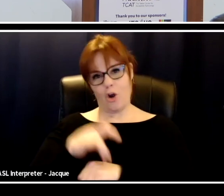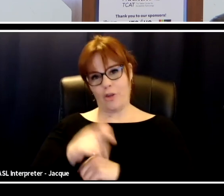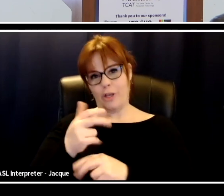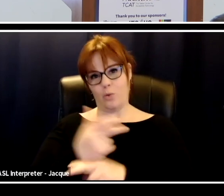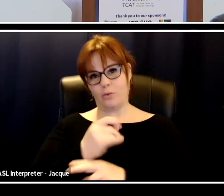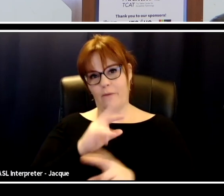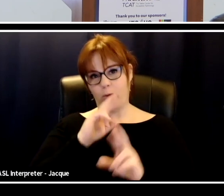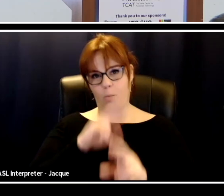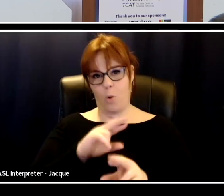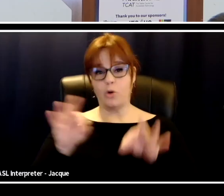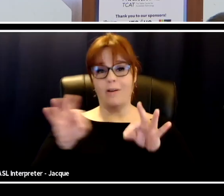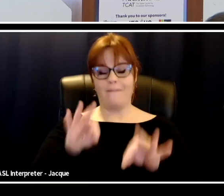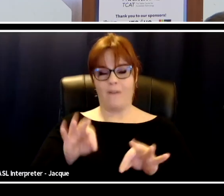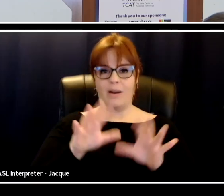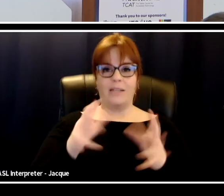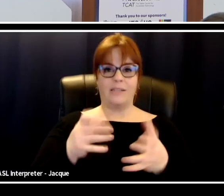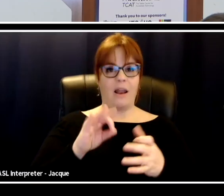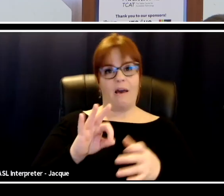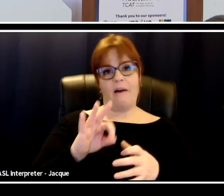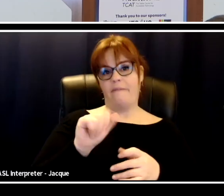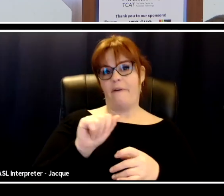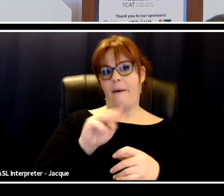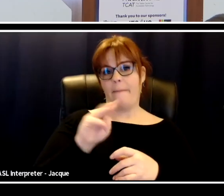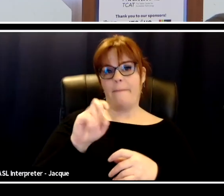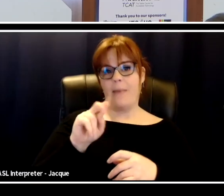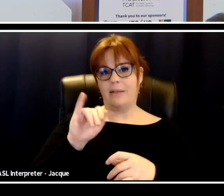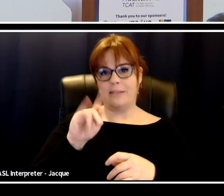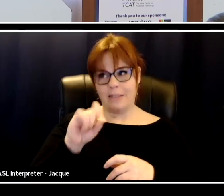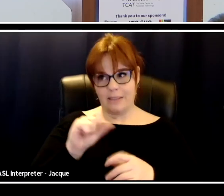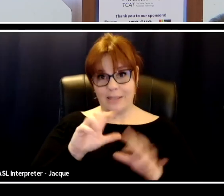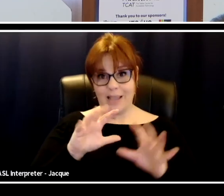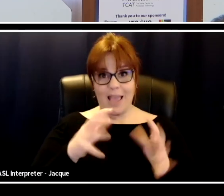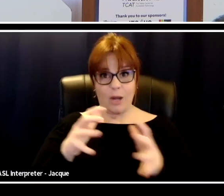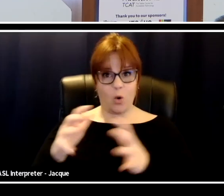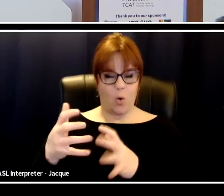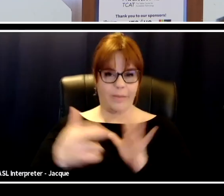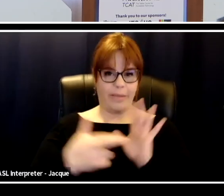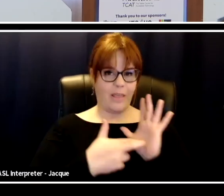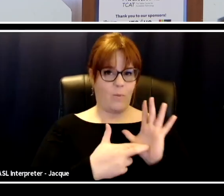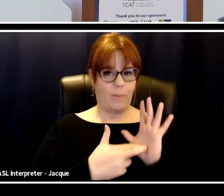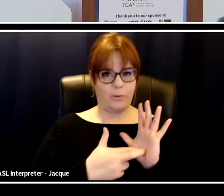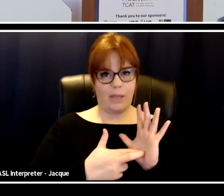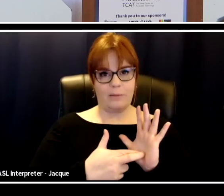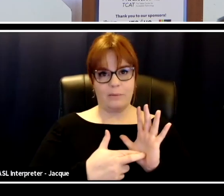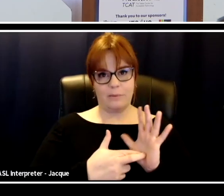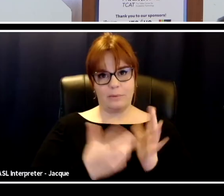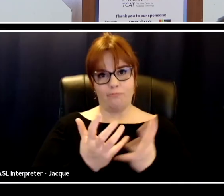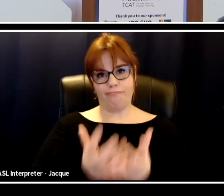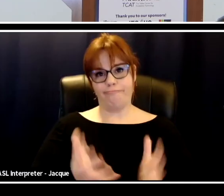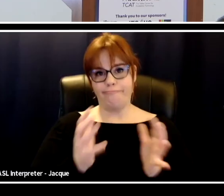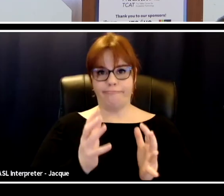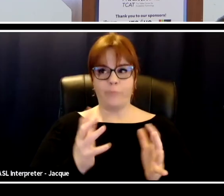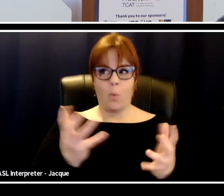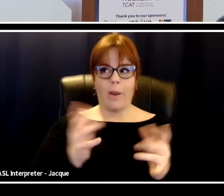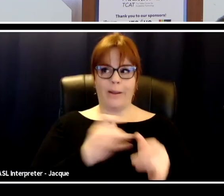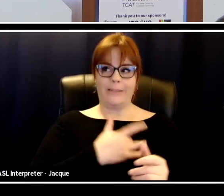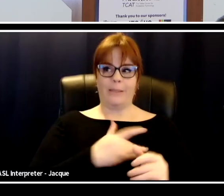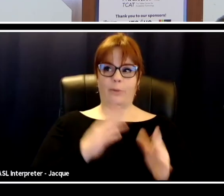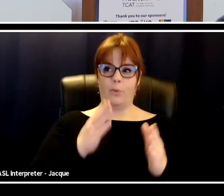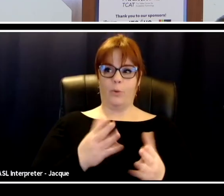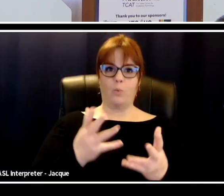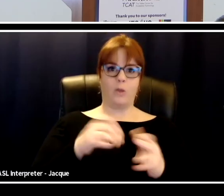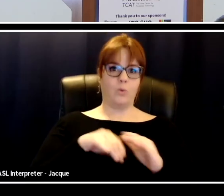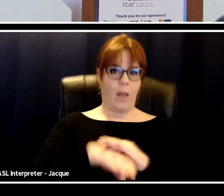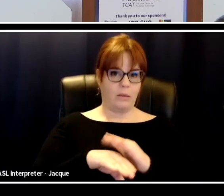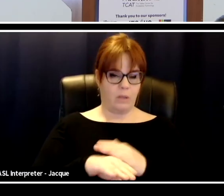to define a set of amenities categorically that kind of represent like a basket of what a typical person might want to access. So this could